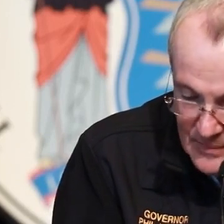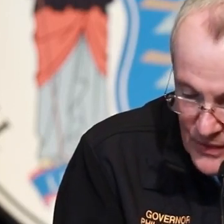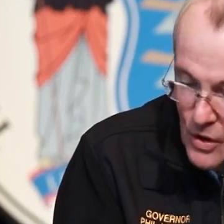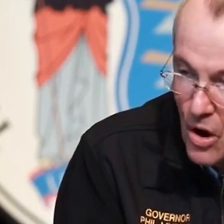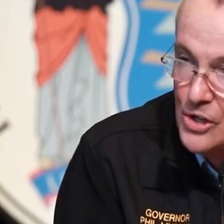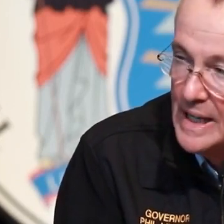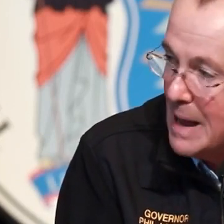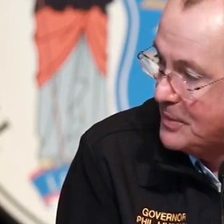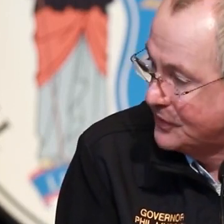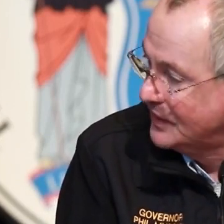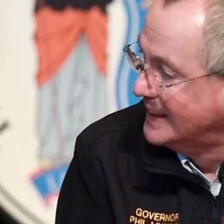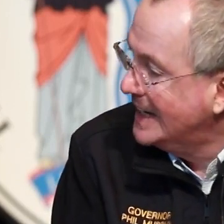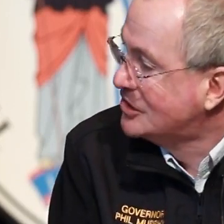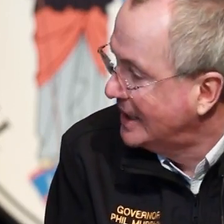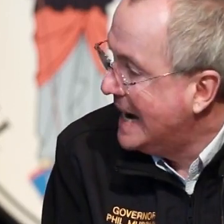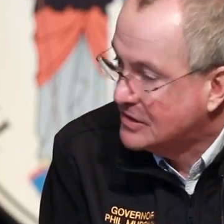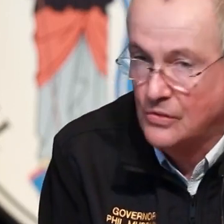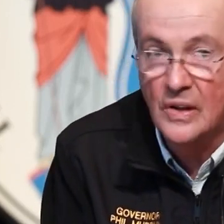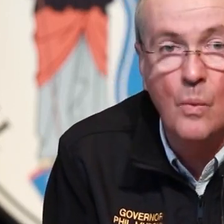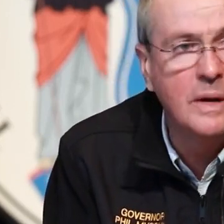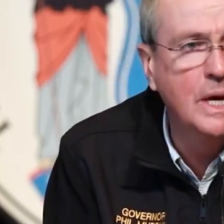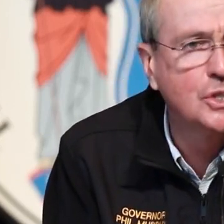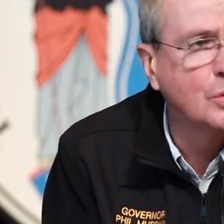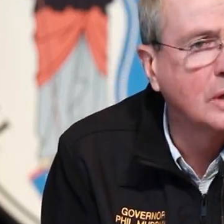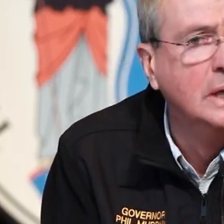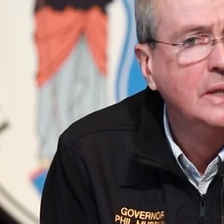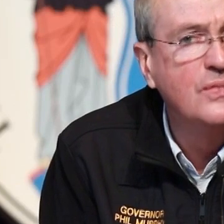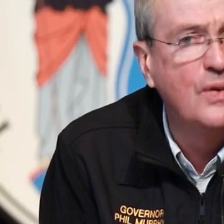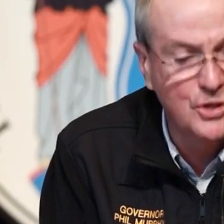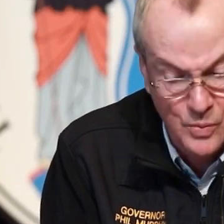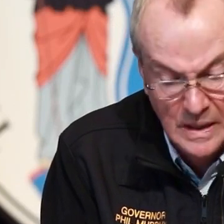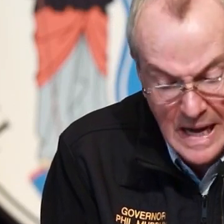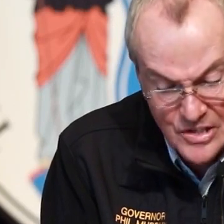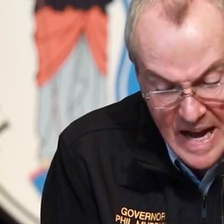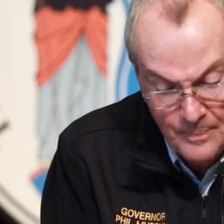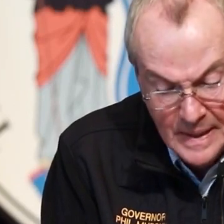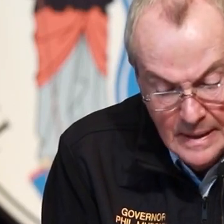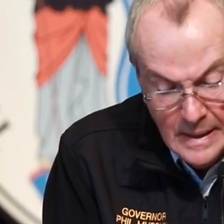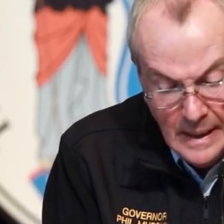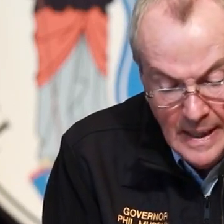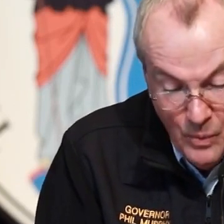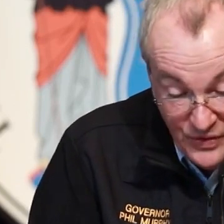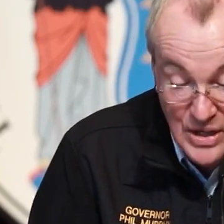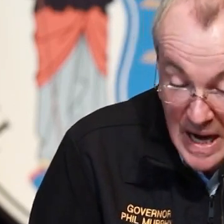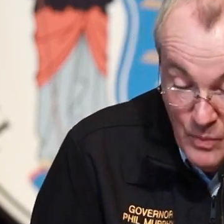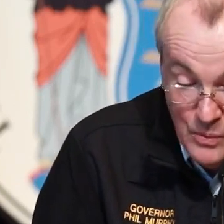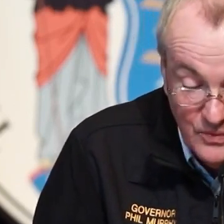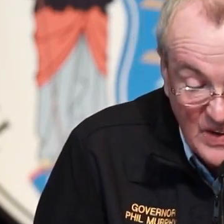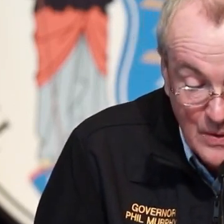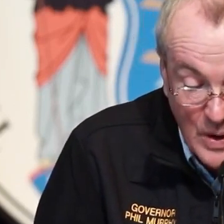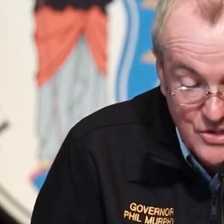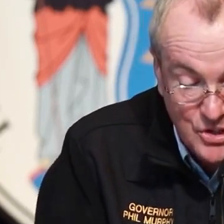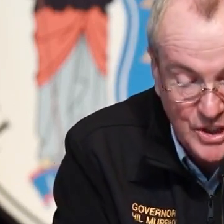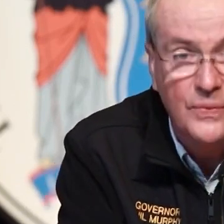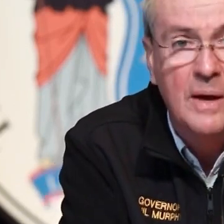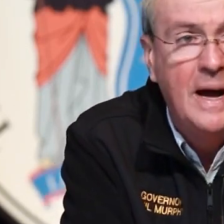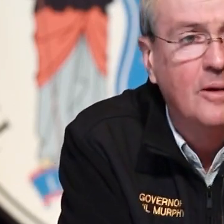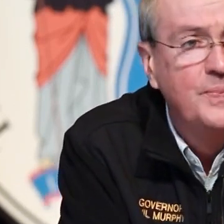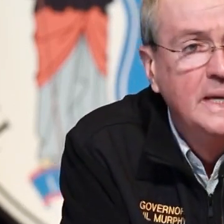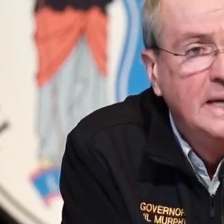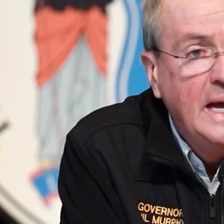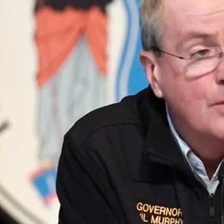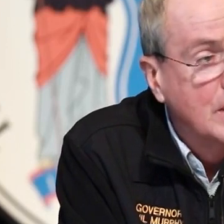community, there are good apples and good actors, and I want to make sure that folks realize that. And with time, we will find ways to shout